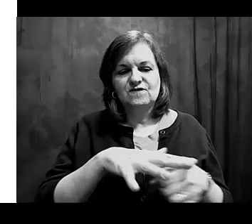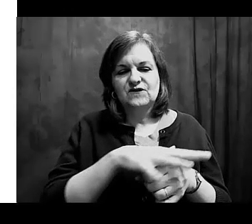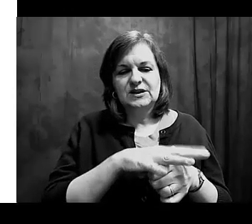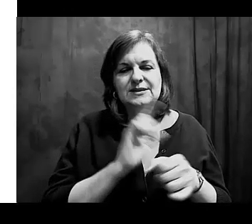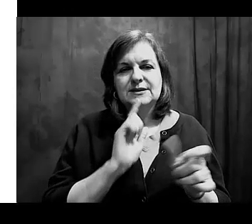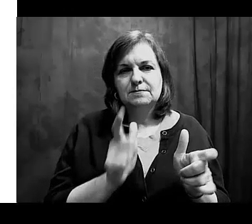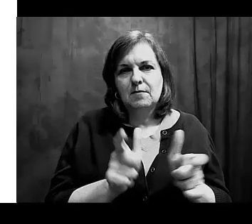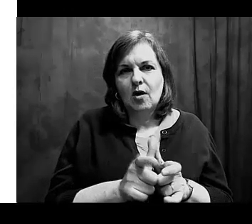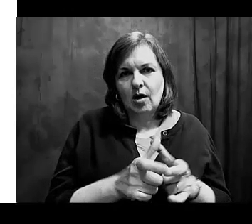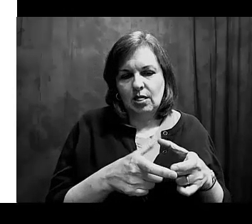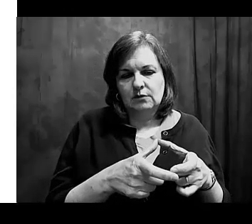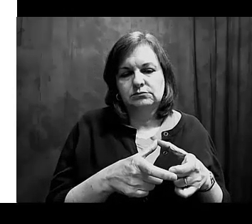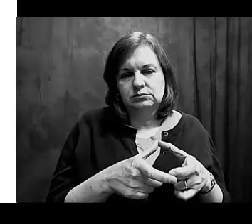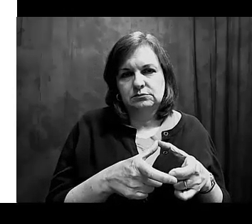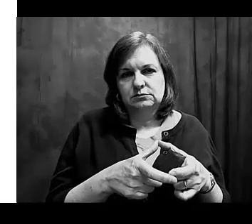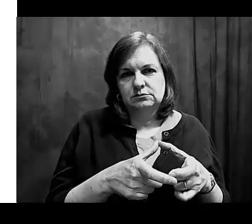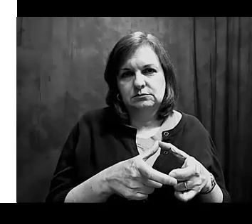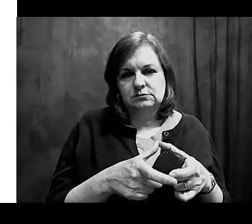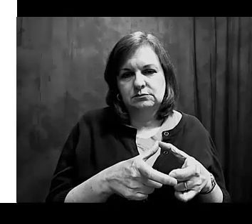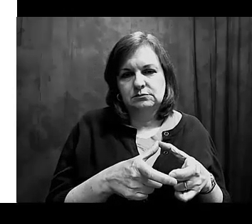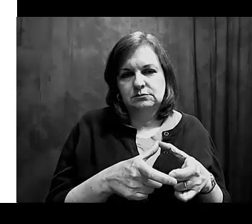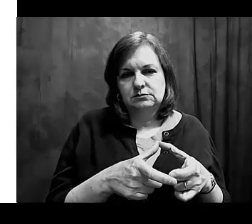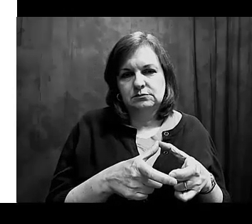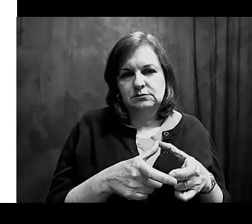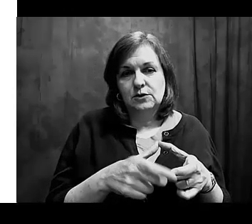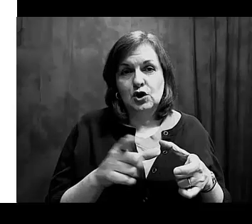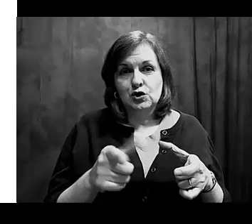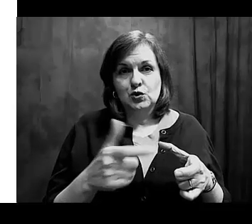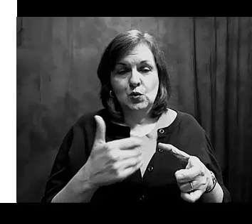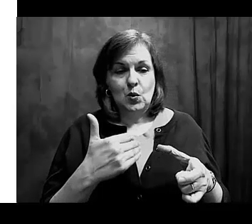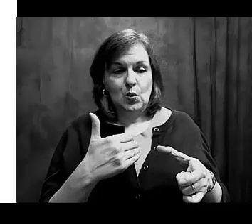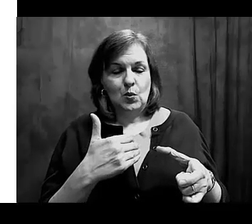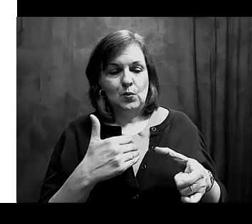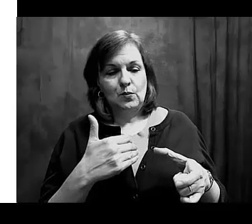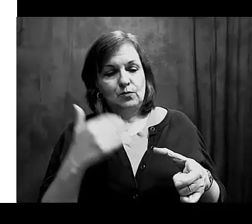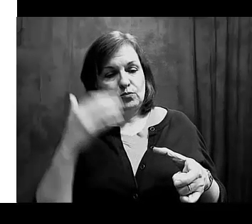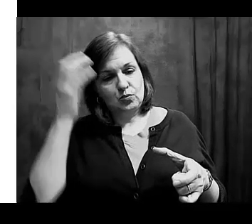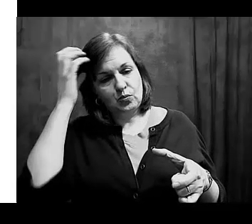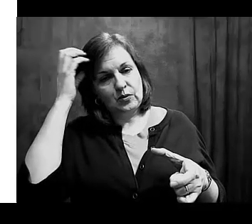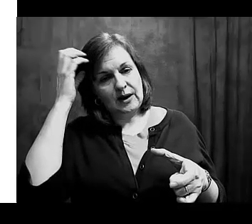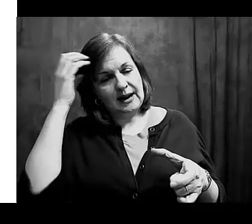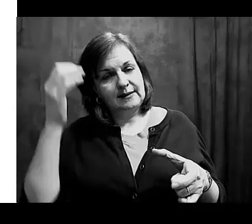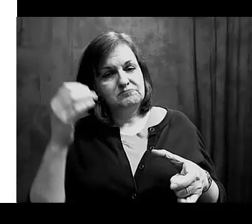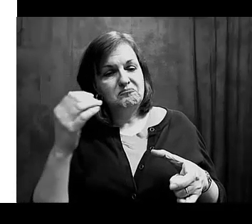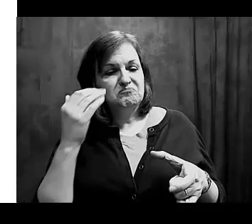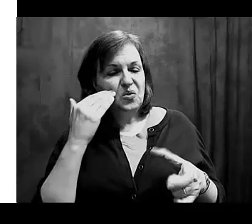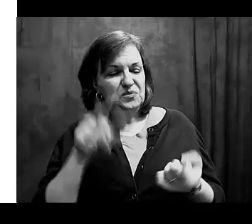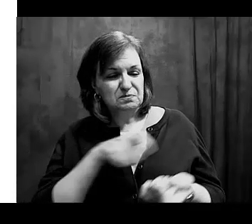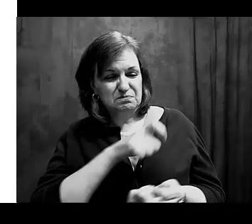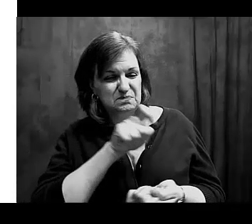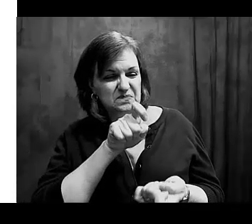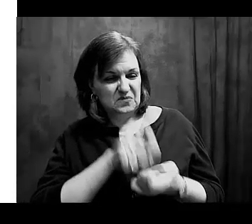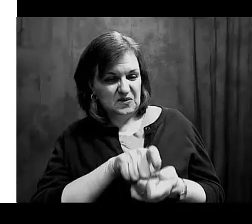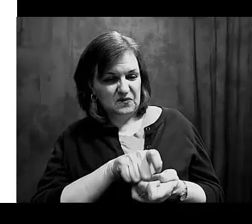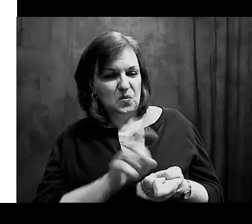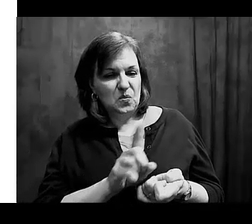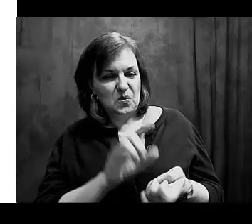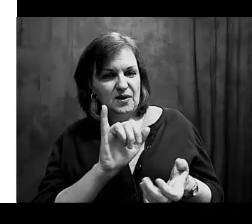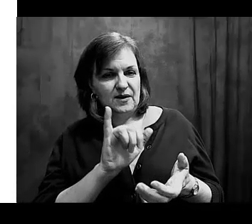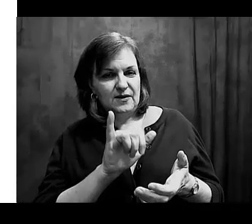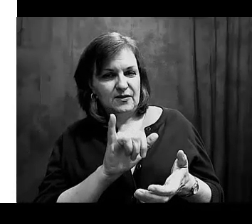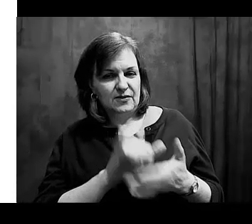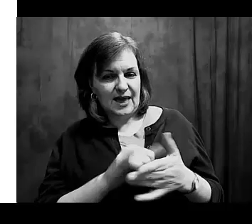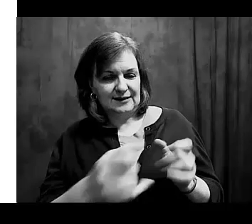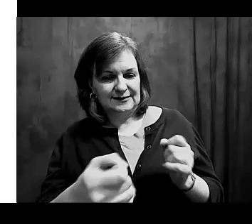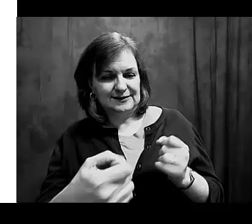B. Why am I so interested in this? Well, what we have to keep in mind